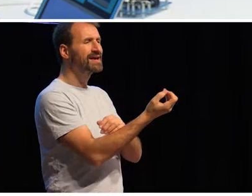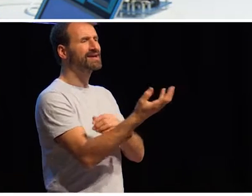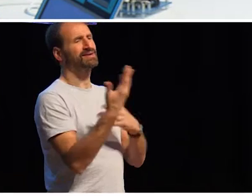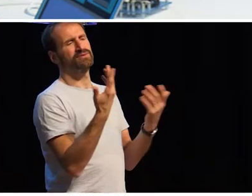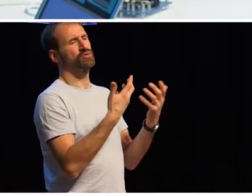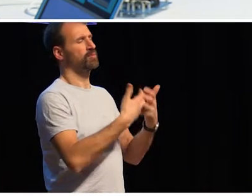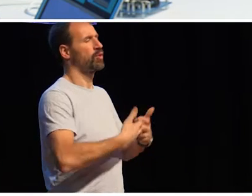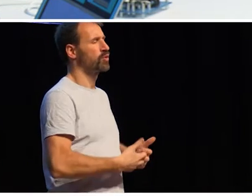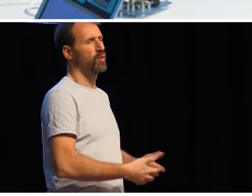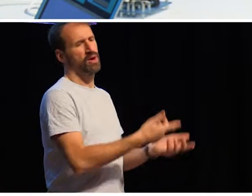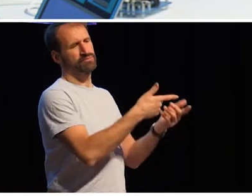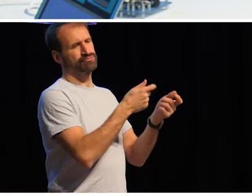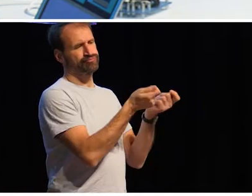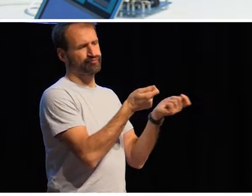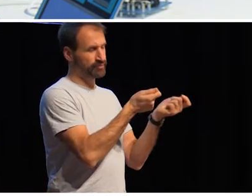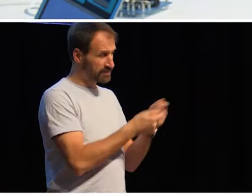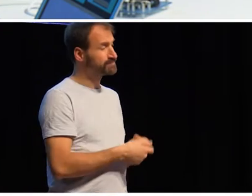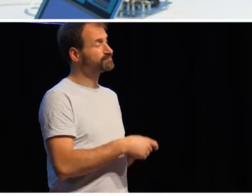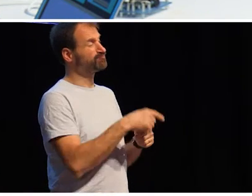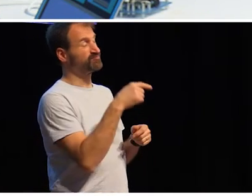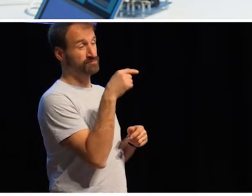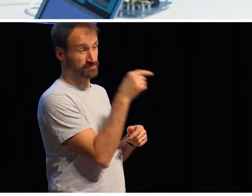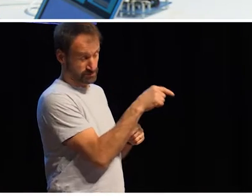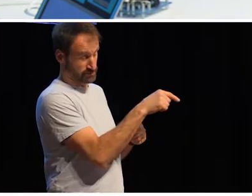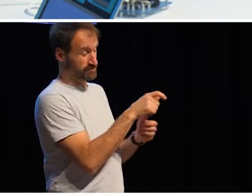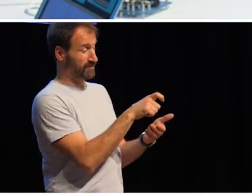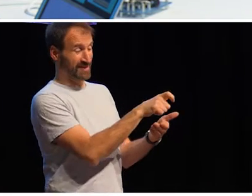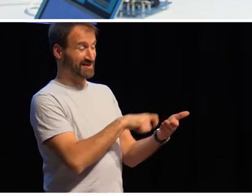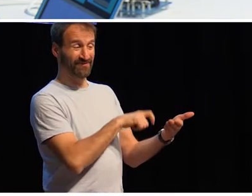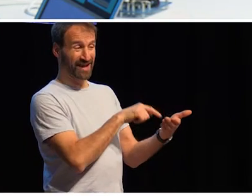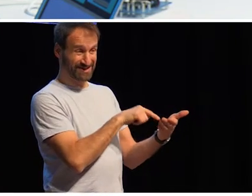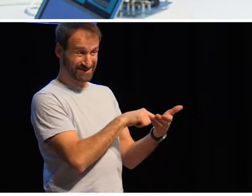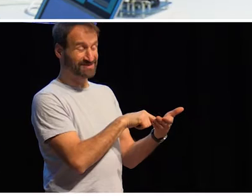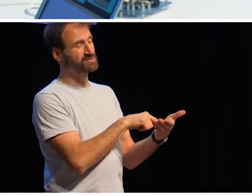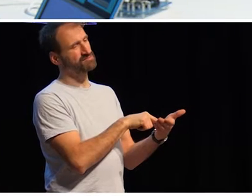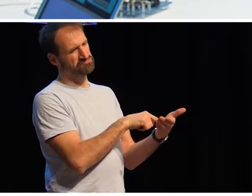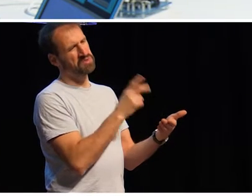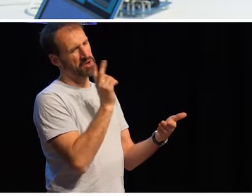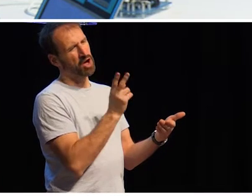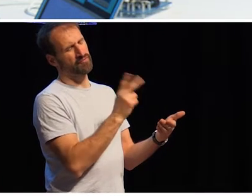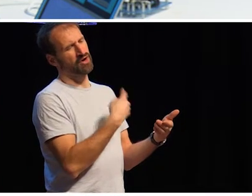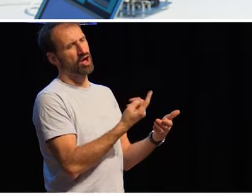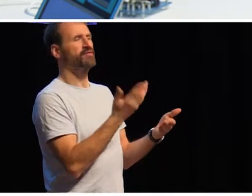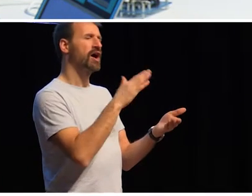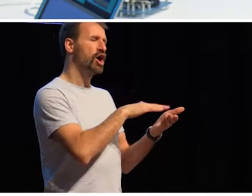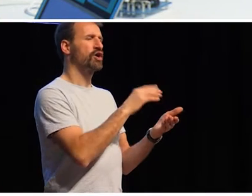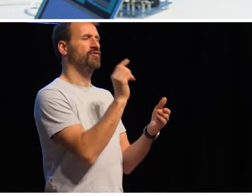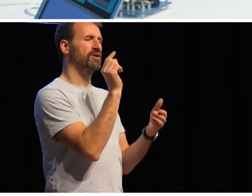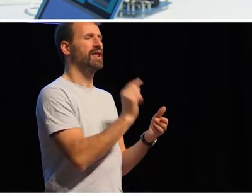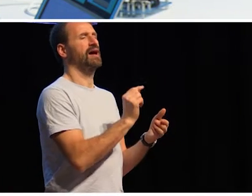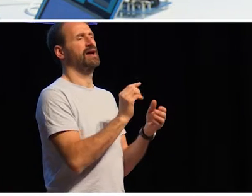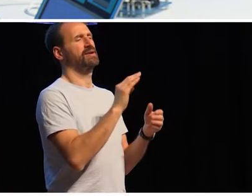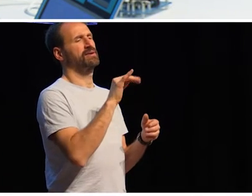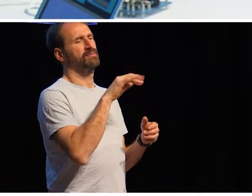whatever. And these devices very often run on small microcontrollers. And are